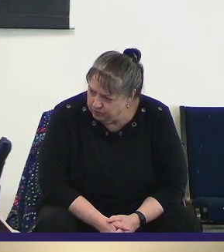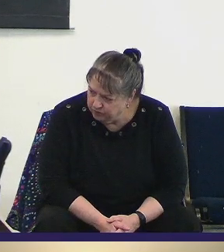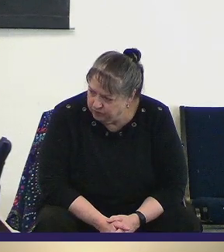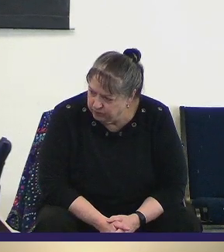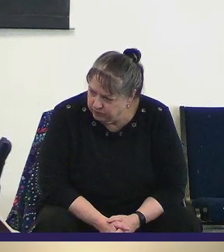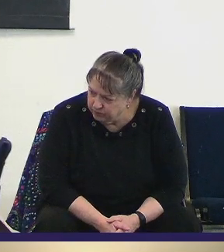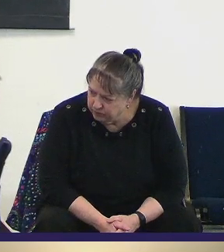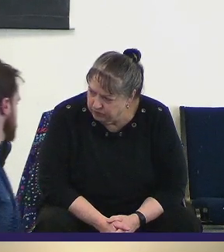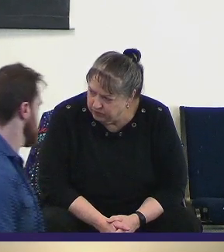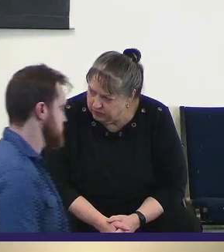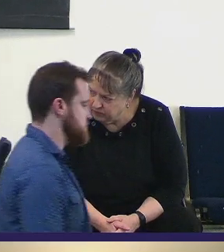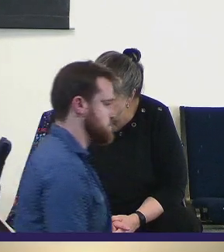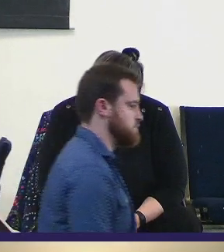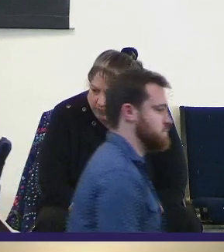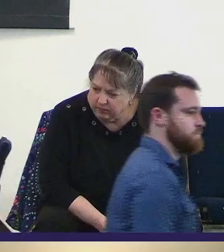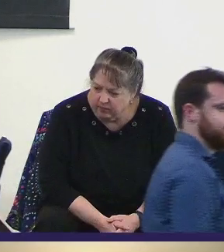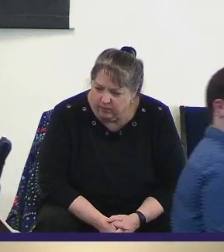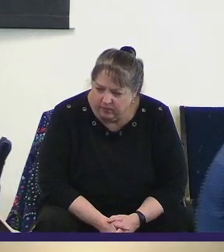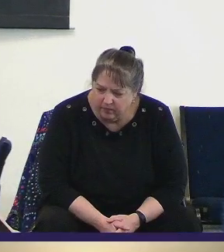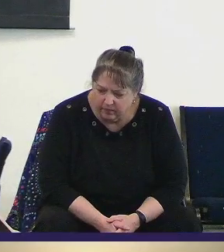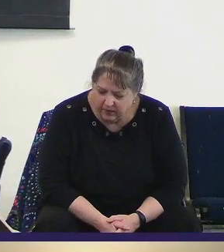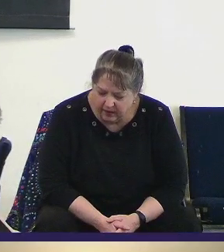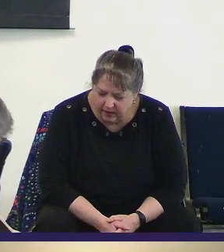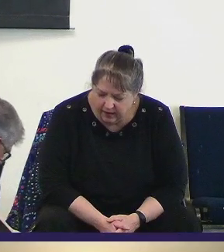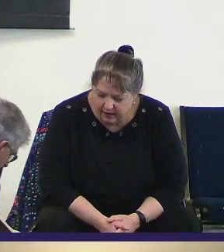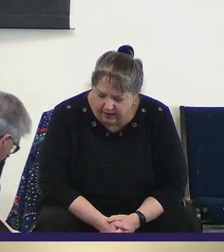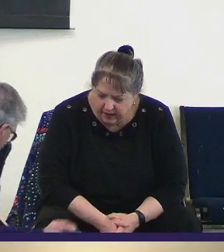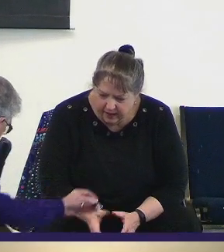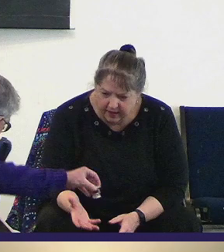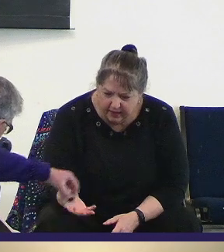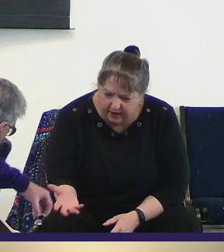ran out of cards, I'll bring more next week, okay? We'll bring more next week.